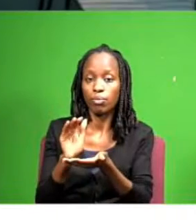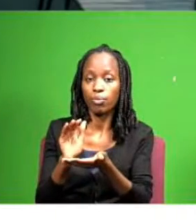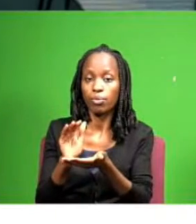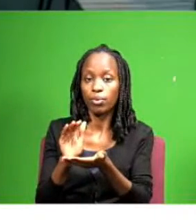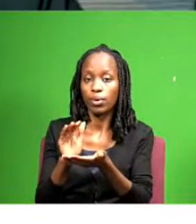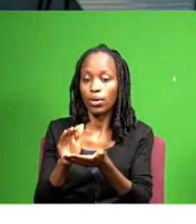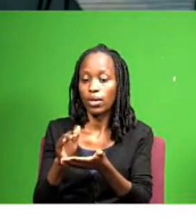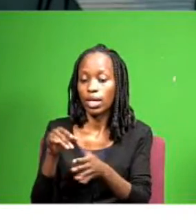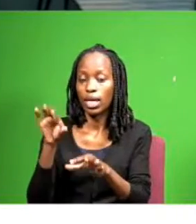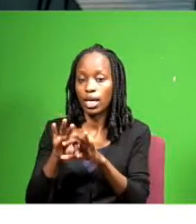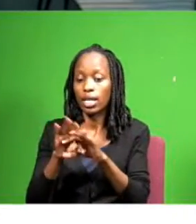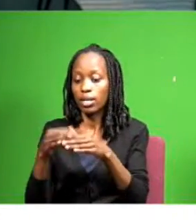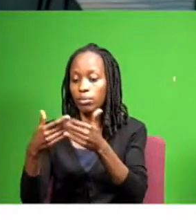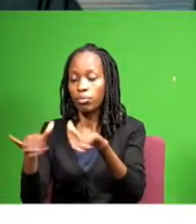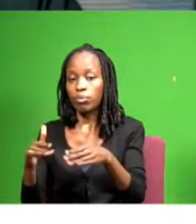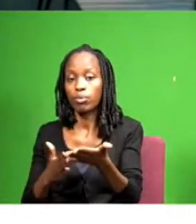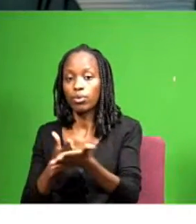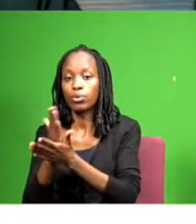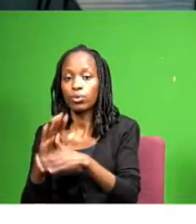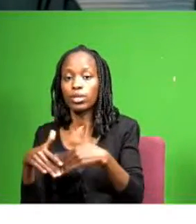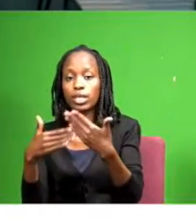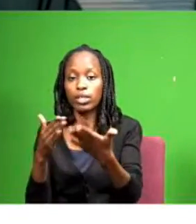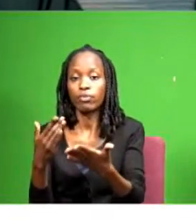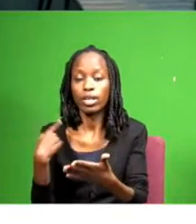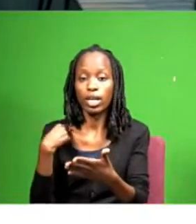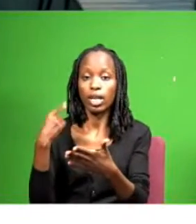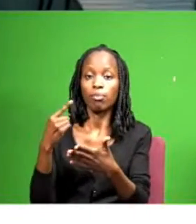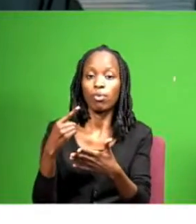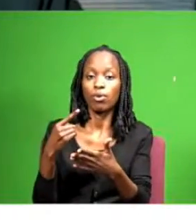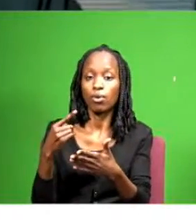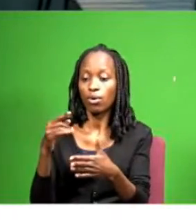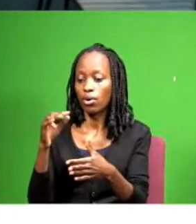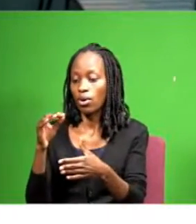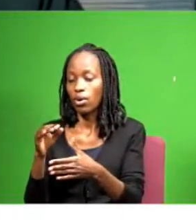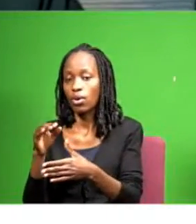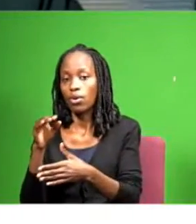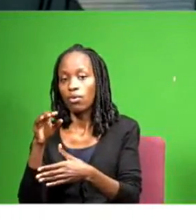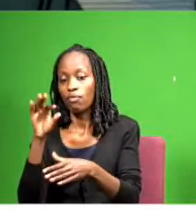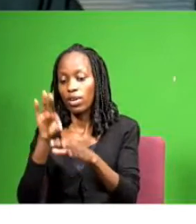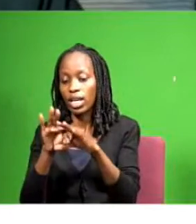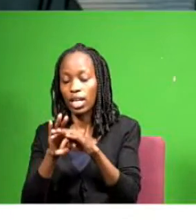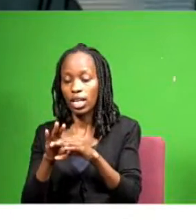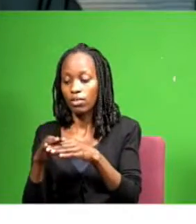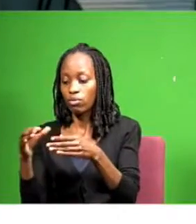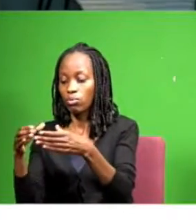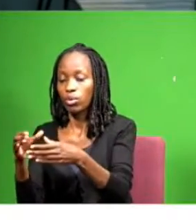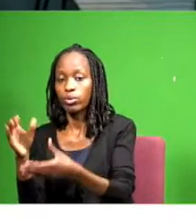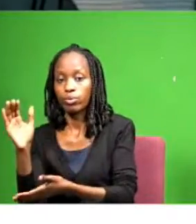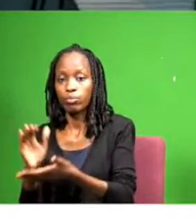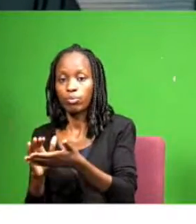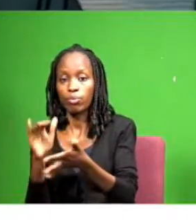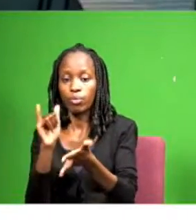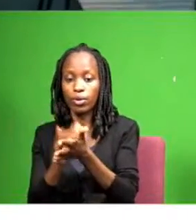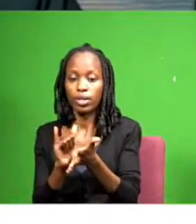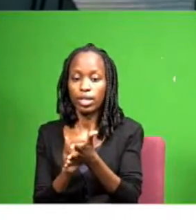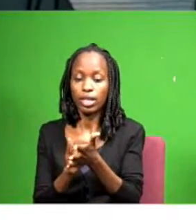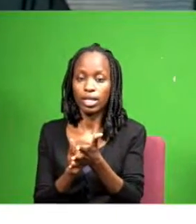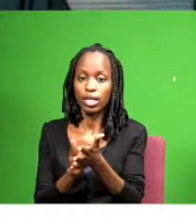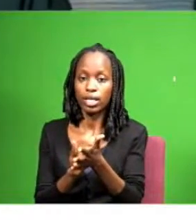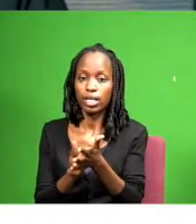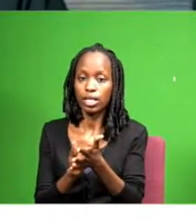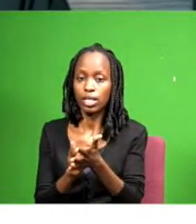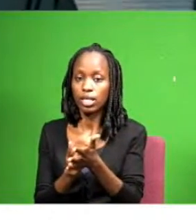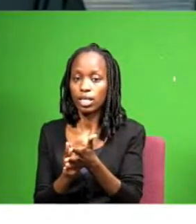by providing the number of electoral units to be delimited. This, indeed, is in contravention of the